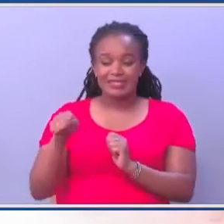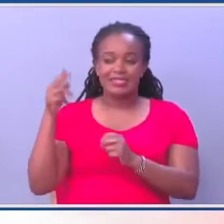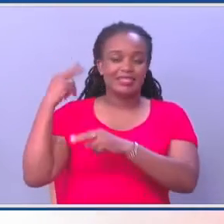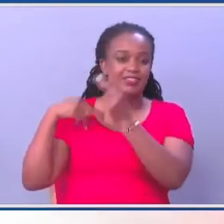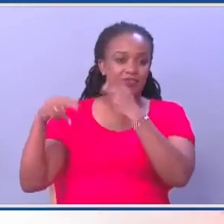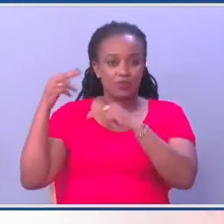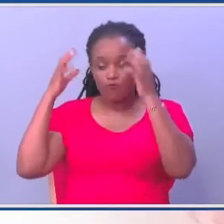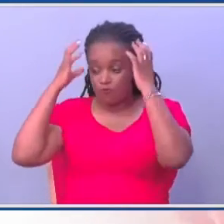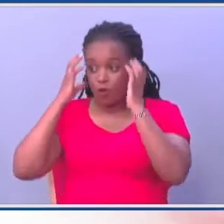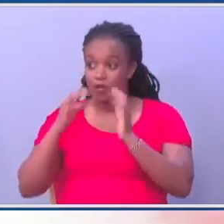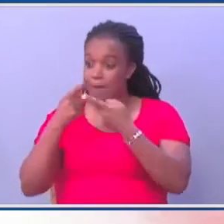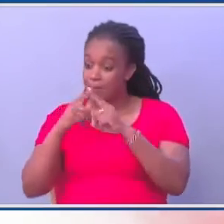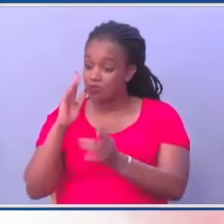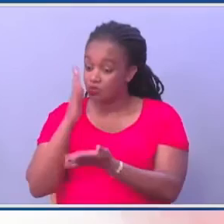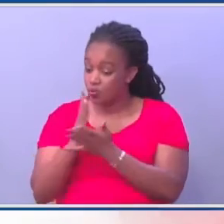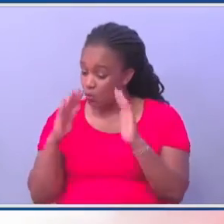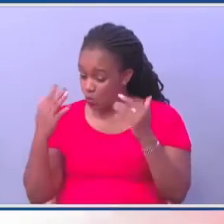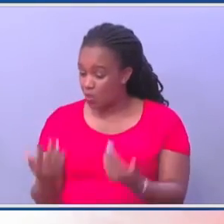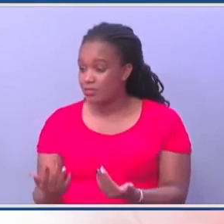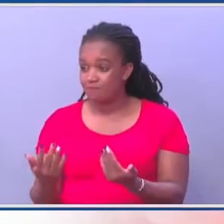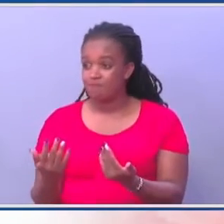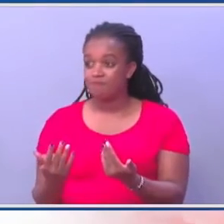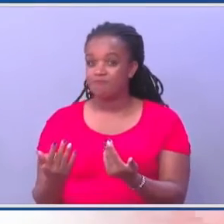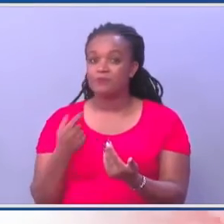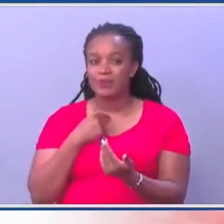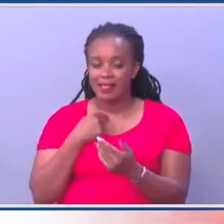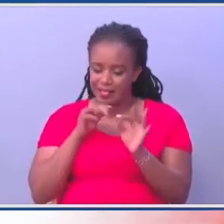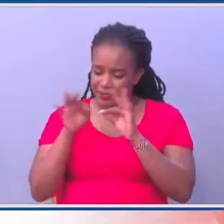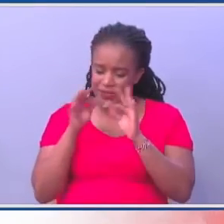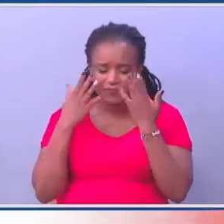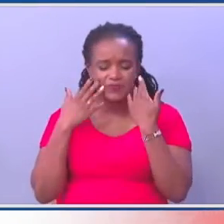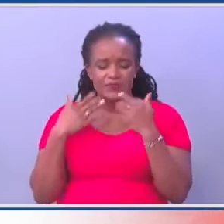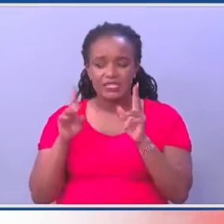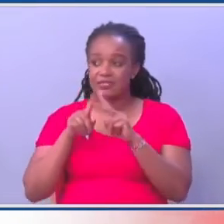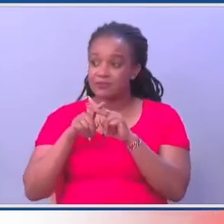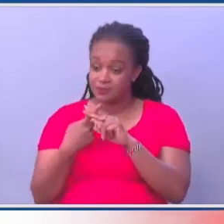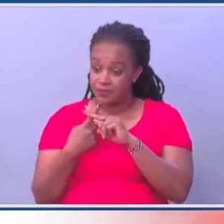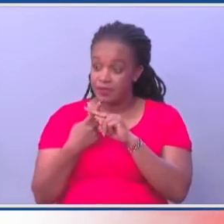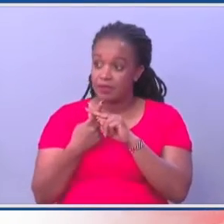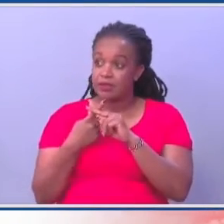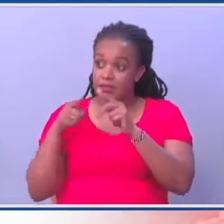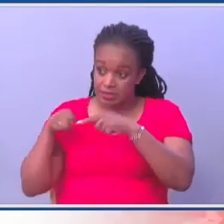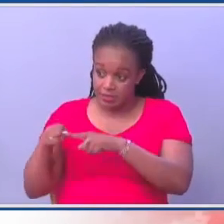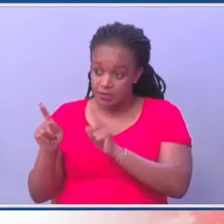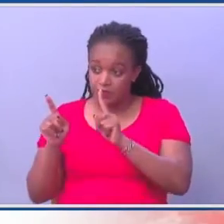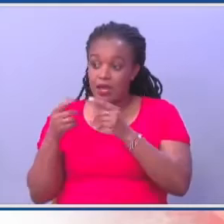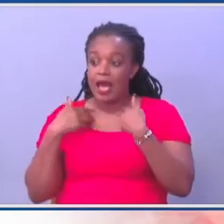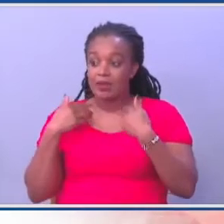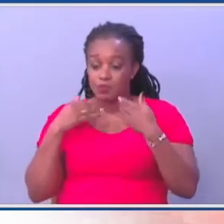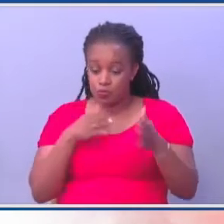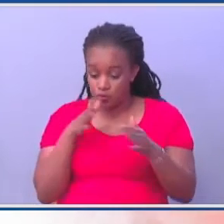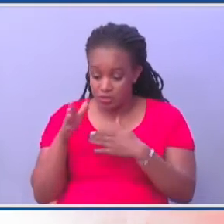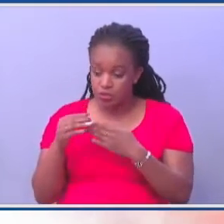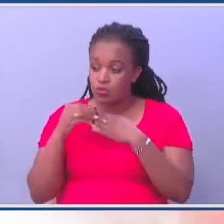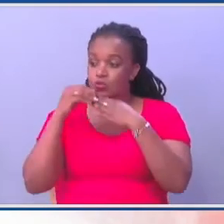Kenya. But the fact that, in fact, I said this at the beginning, the fact that he got a chance to lead a party such as Ford Kenya was